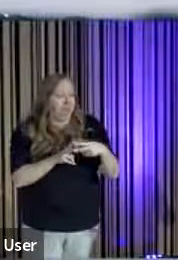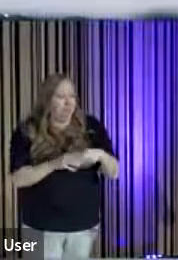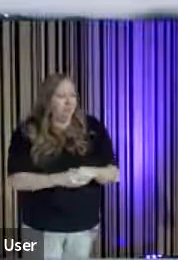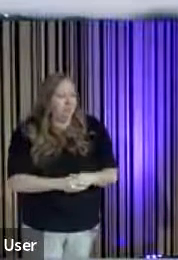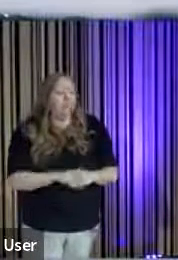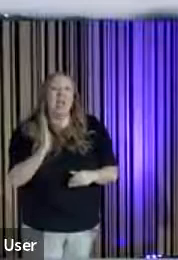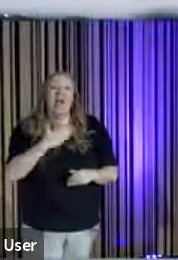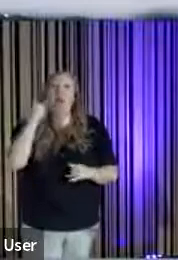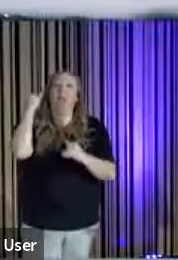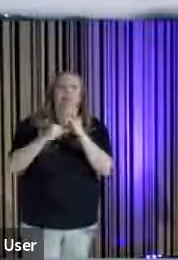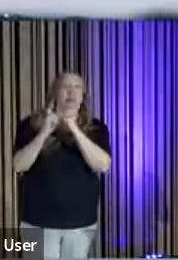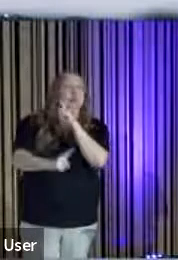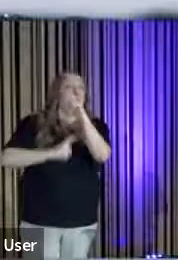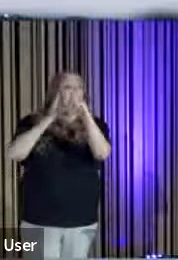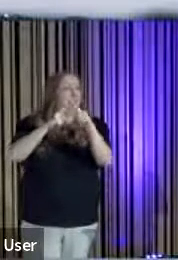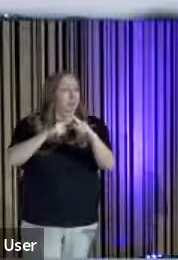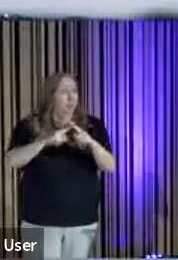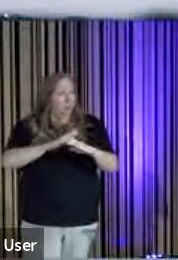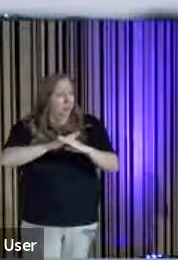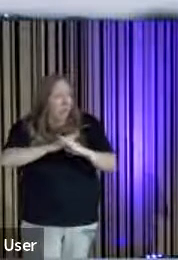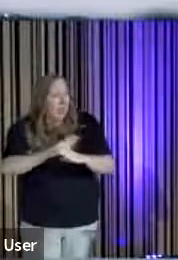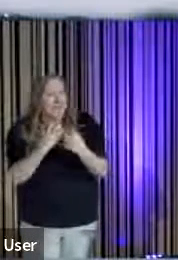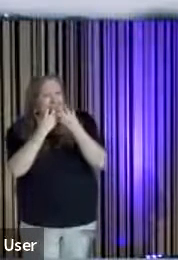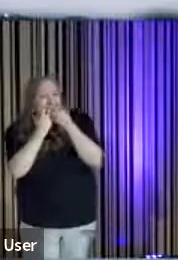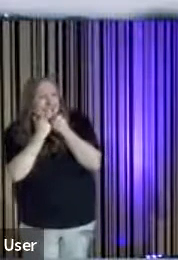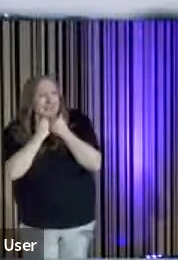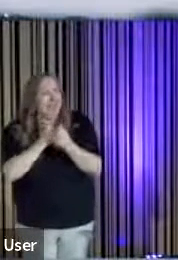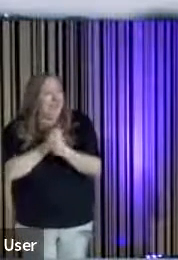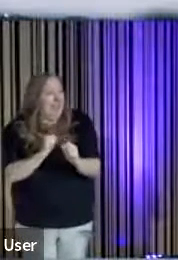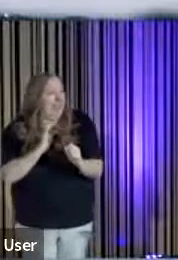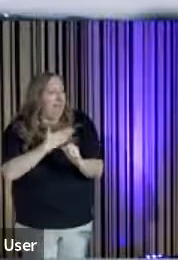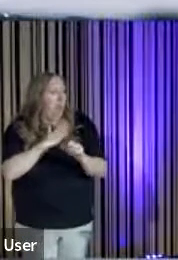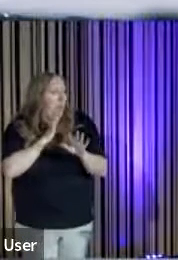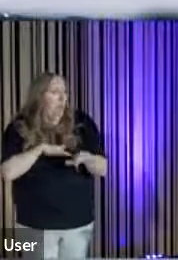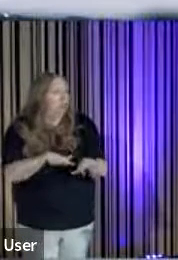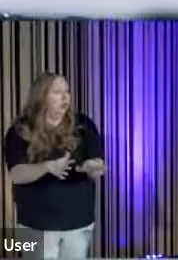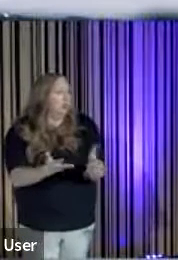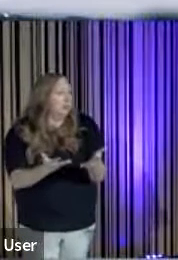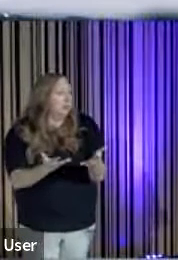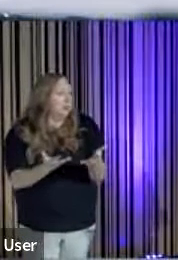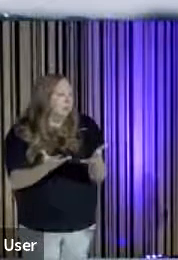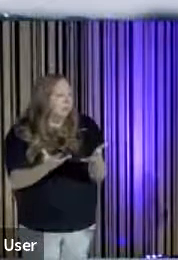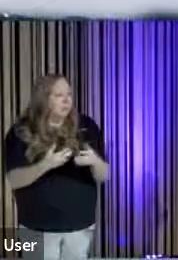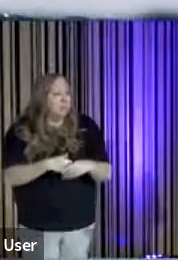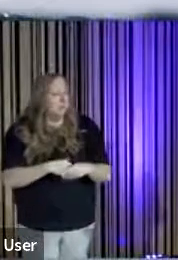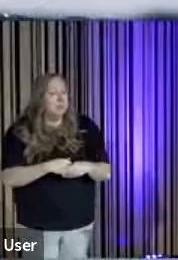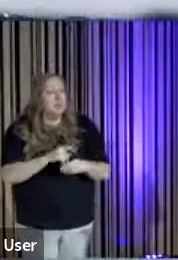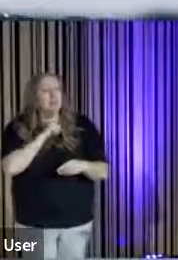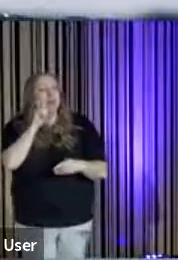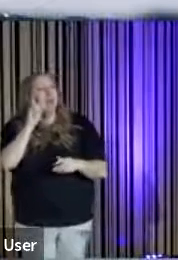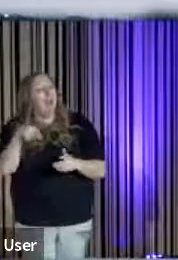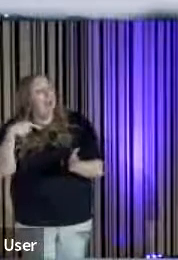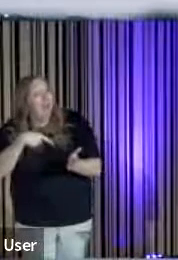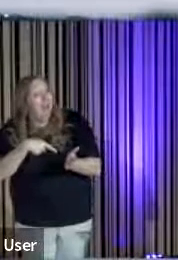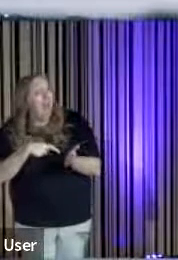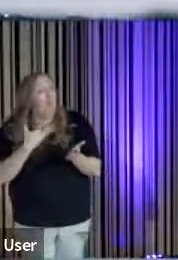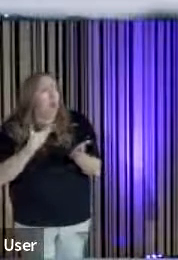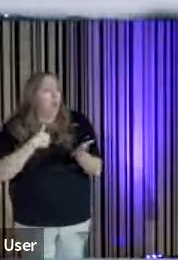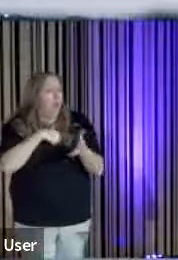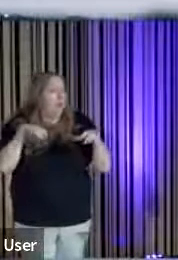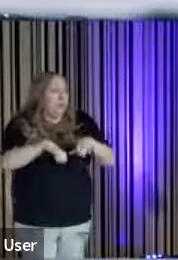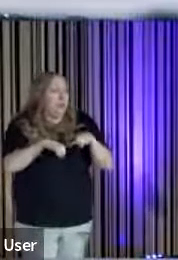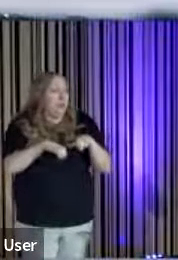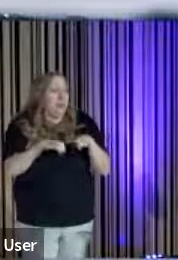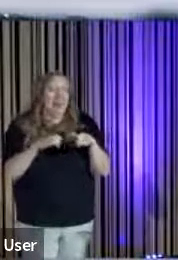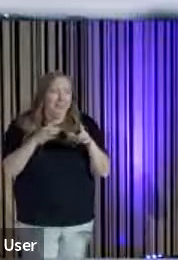goal is to protect the ocean, to save this ocean, of course. And the core of what we do is biology. It's life.